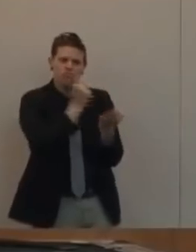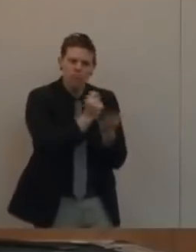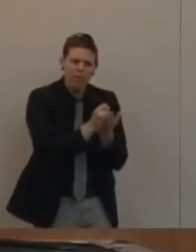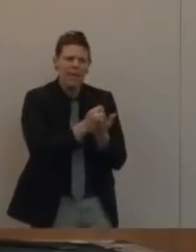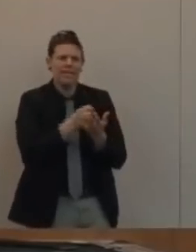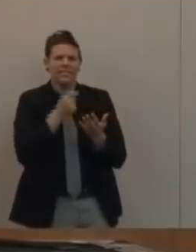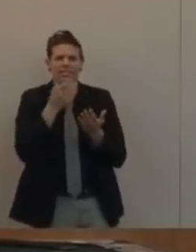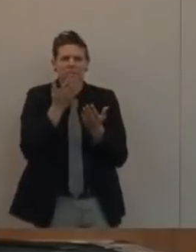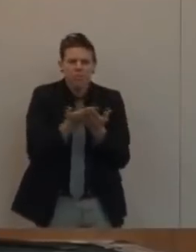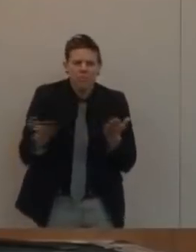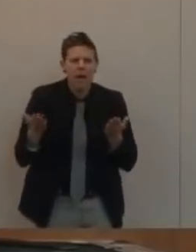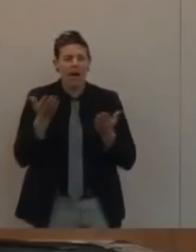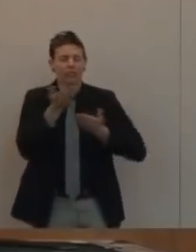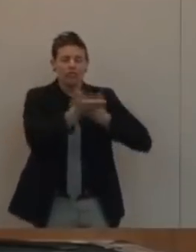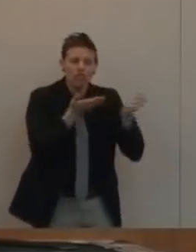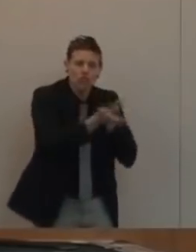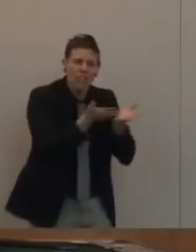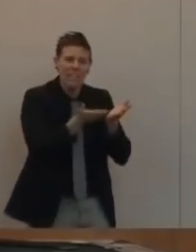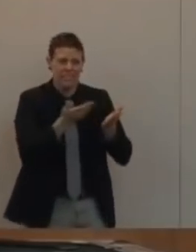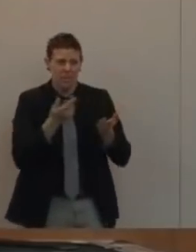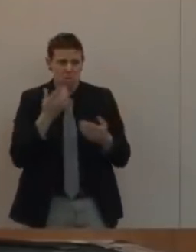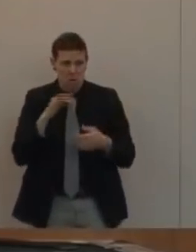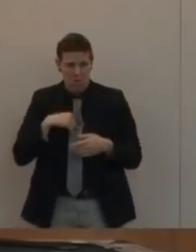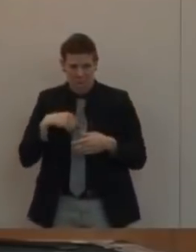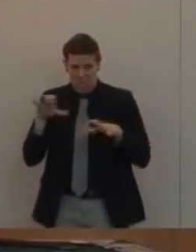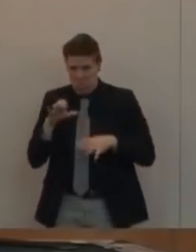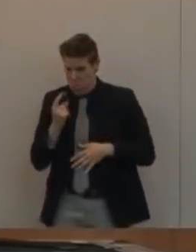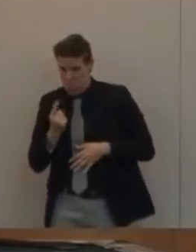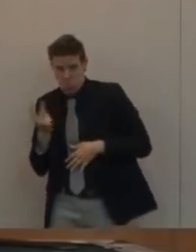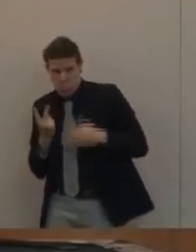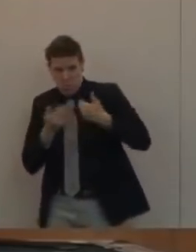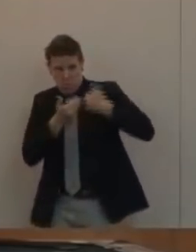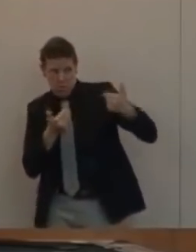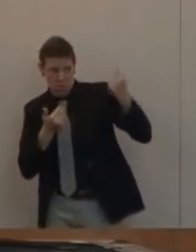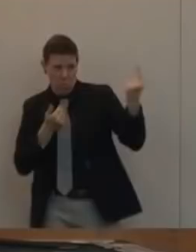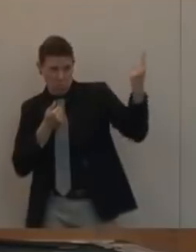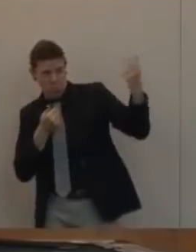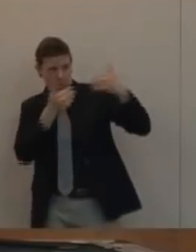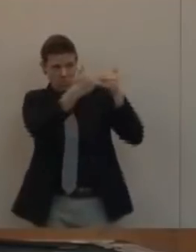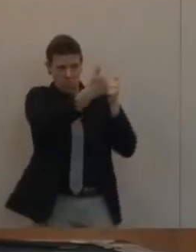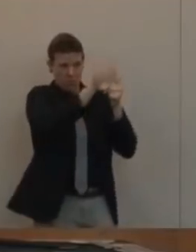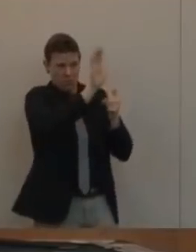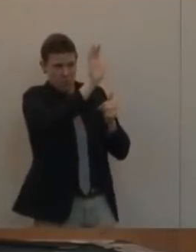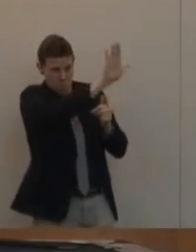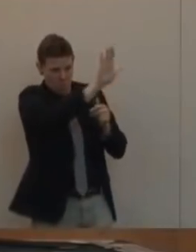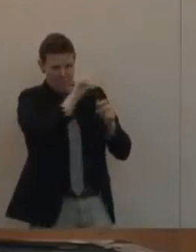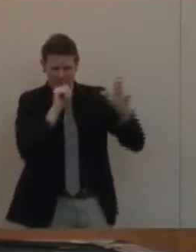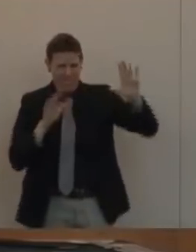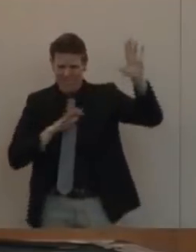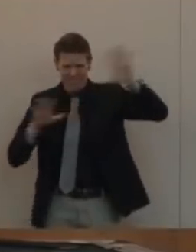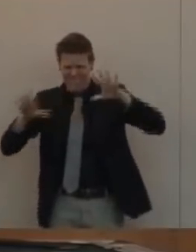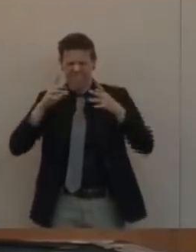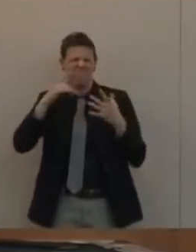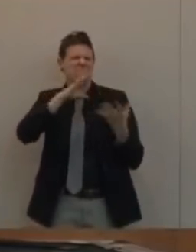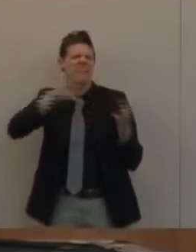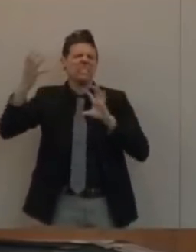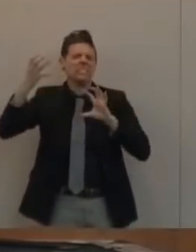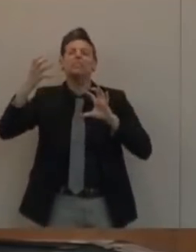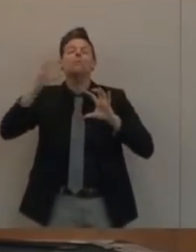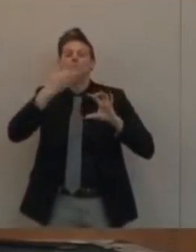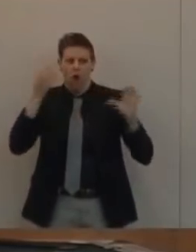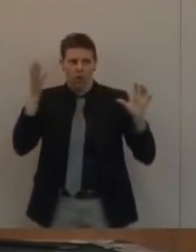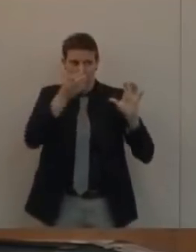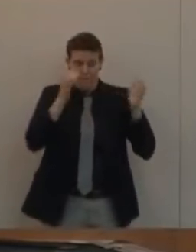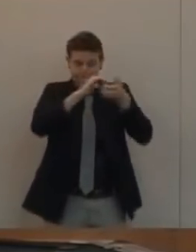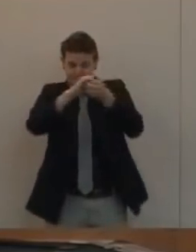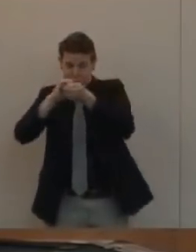for New Mexico to be doing 1 or 2 or 3 things, and Utah to be doing something, and Arizona to be doing something. We should be doing it